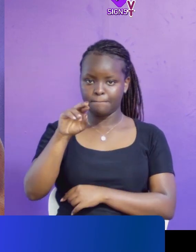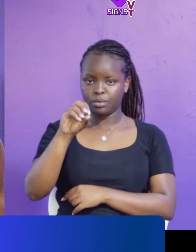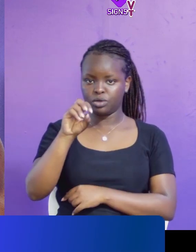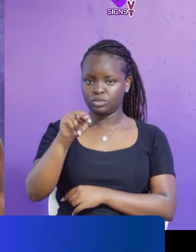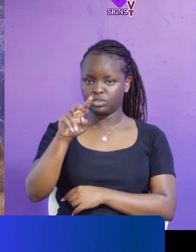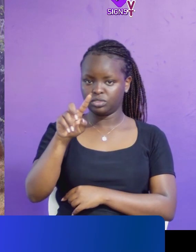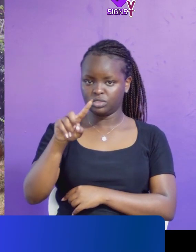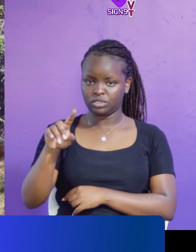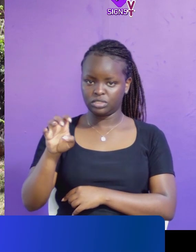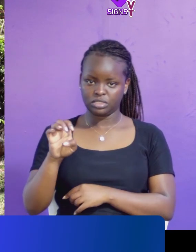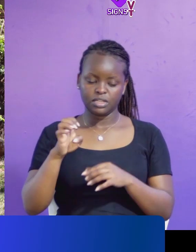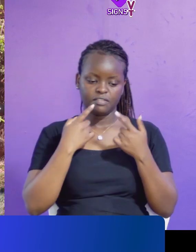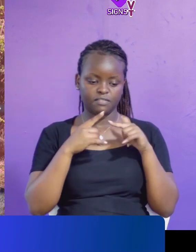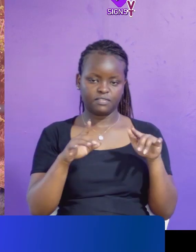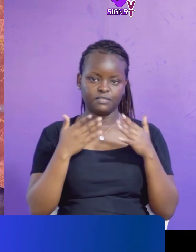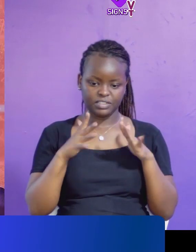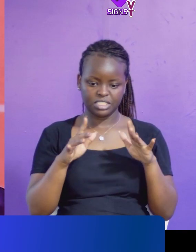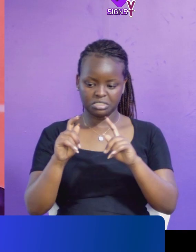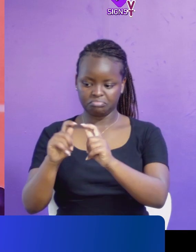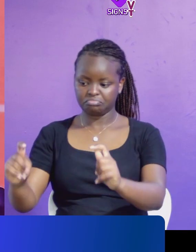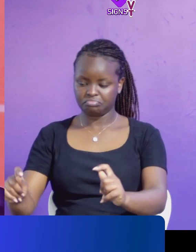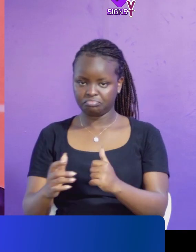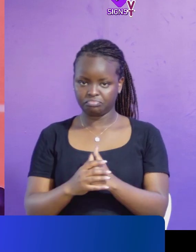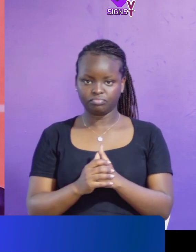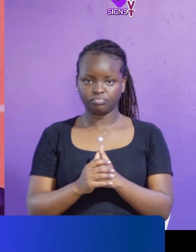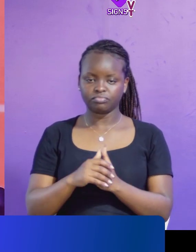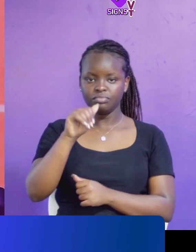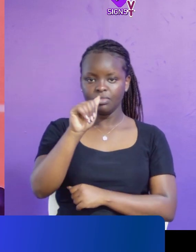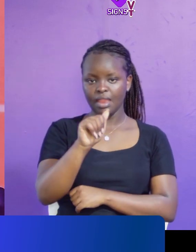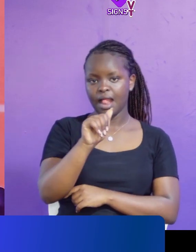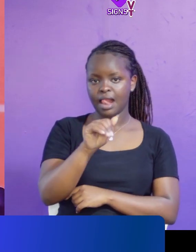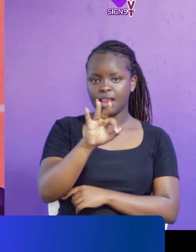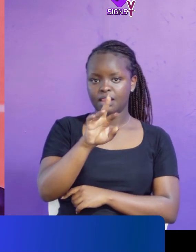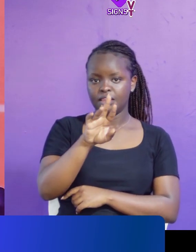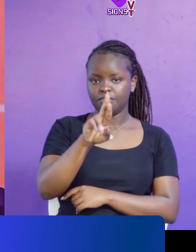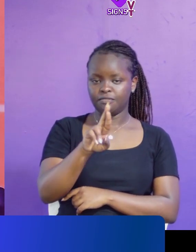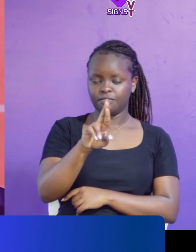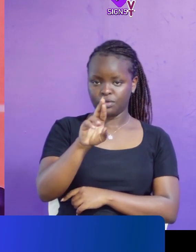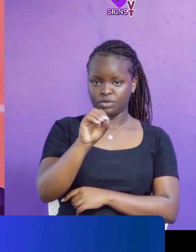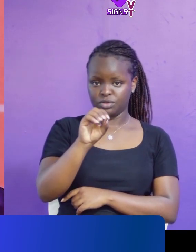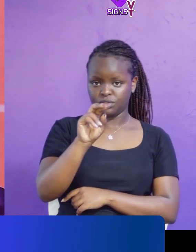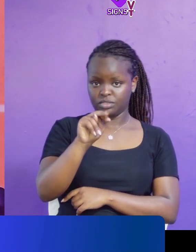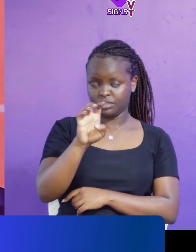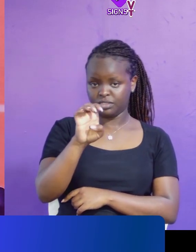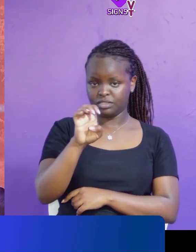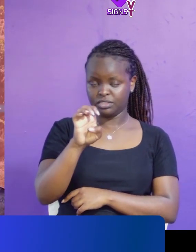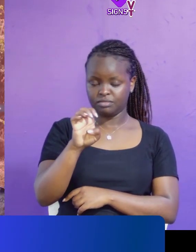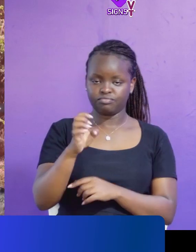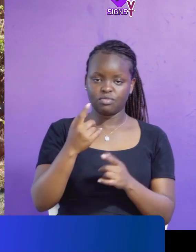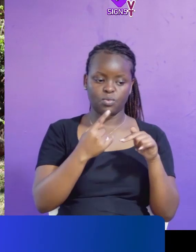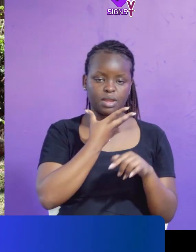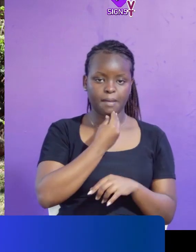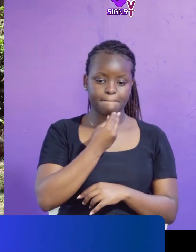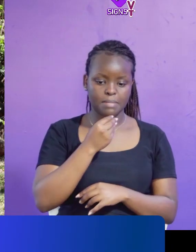the podium. Elsewhere, Alphonse Simbu from Tanzania won the men marathon, securing the first